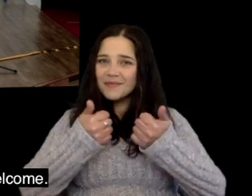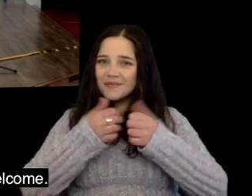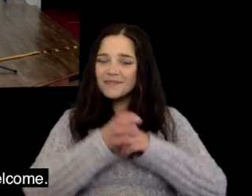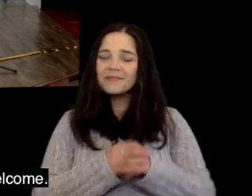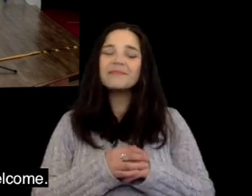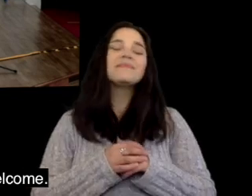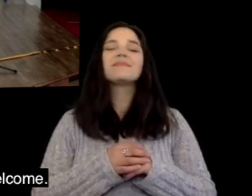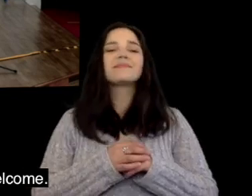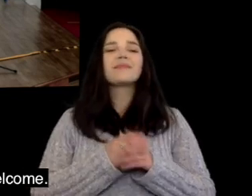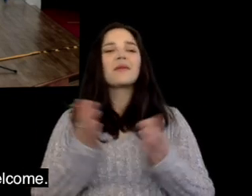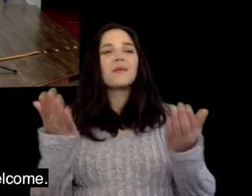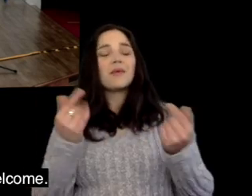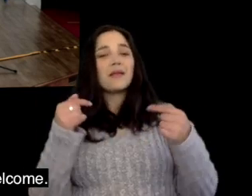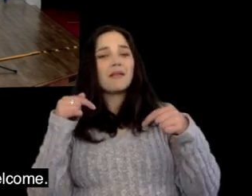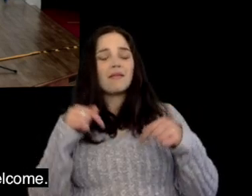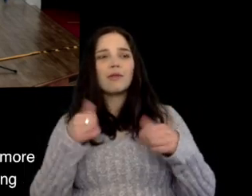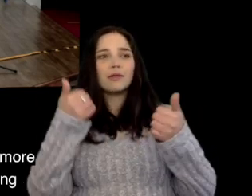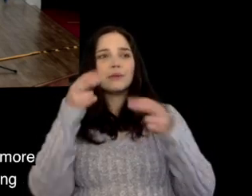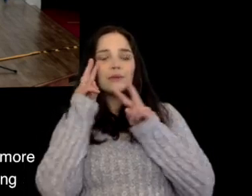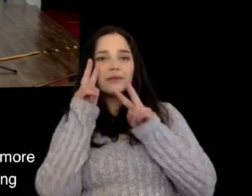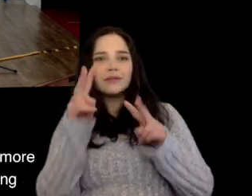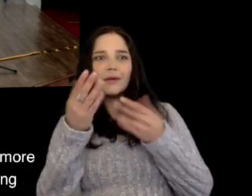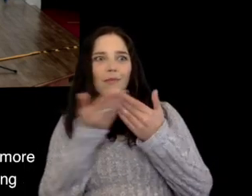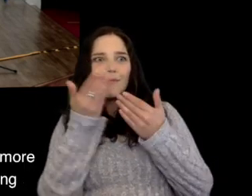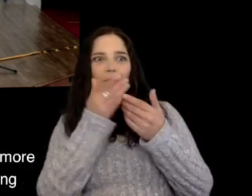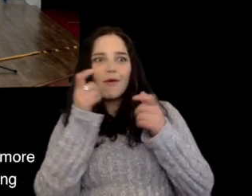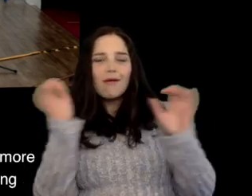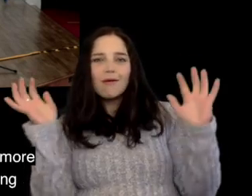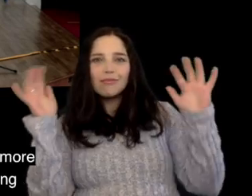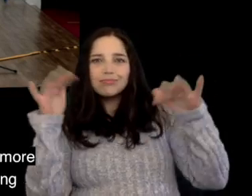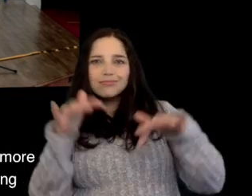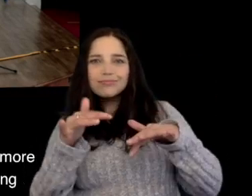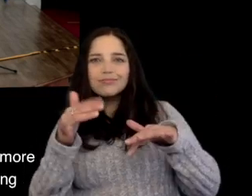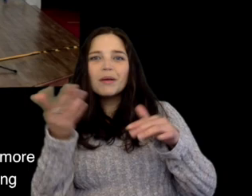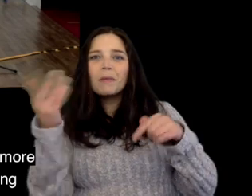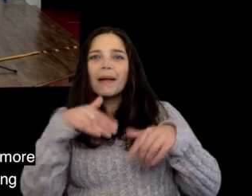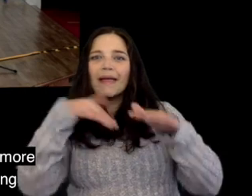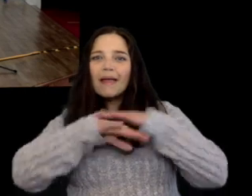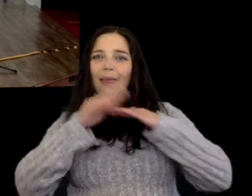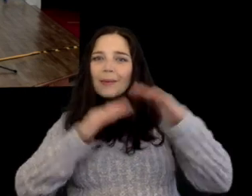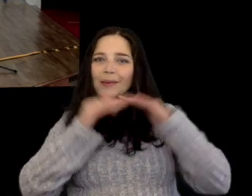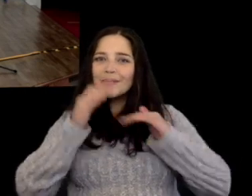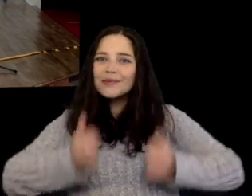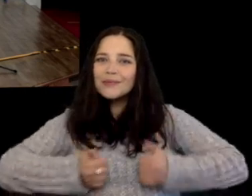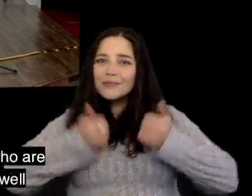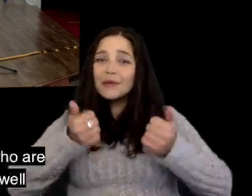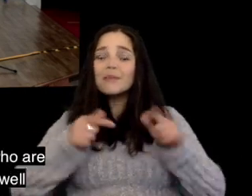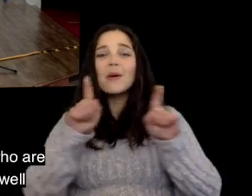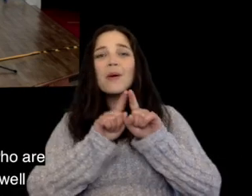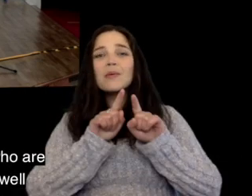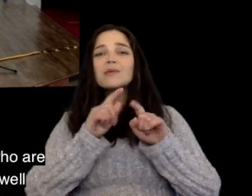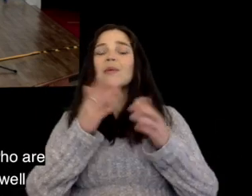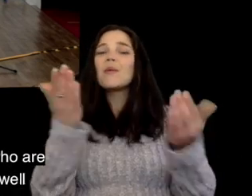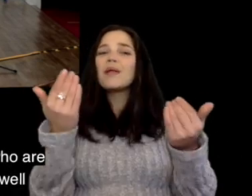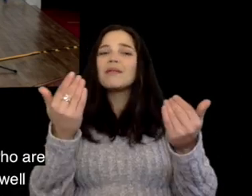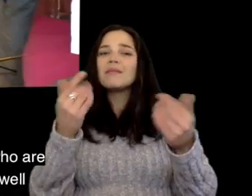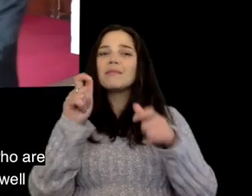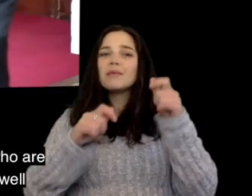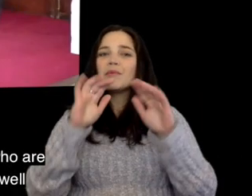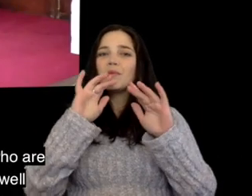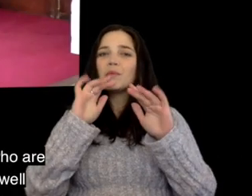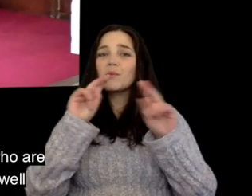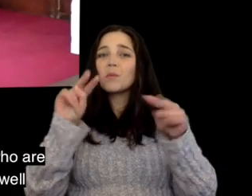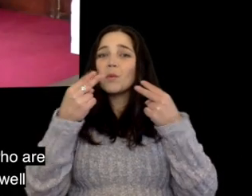Good morning and welcome. It's good to see even more folk back this morning to be with us, and a welcome to all who